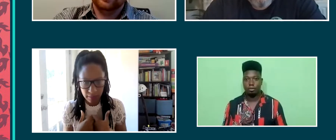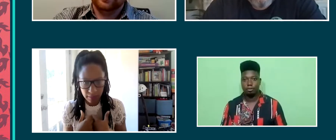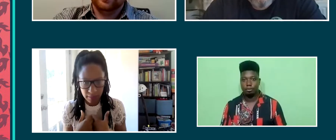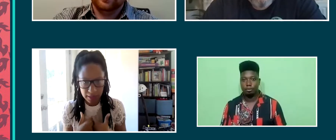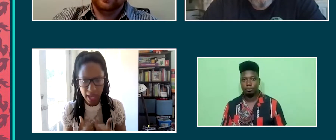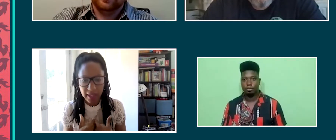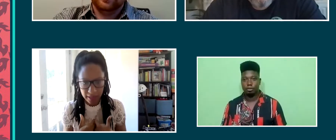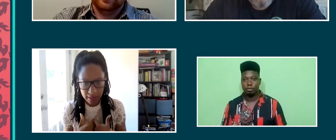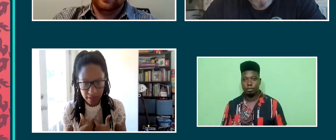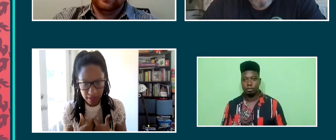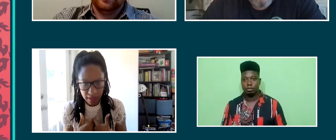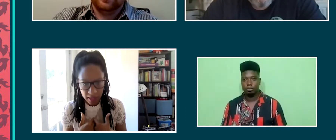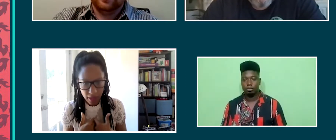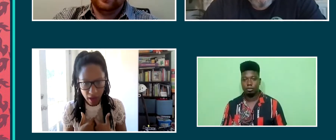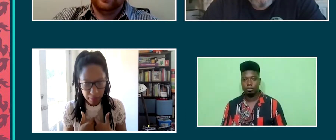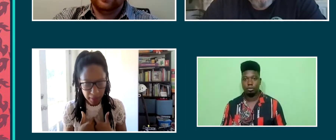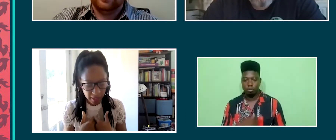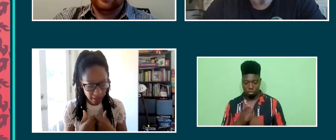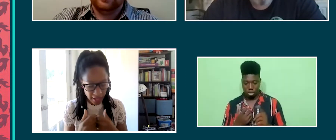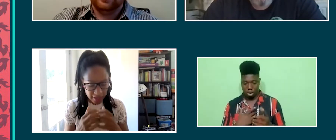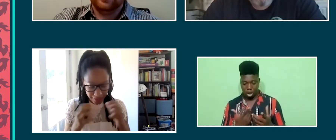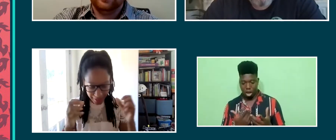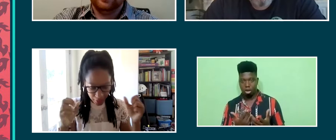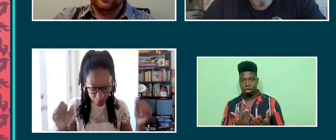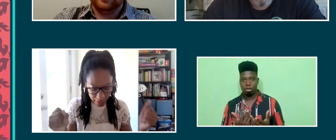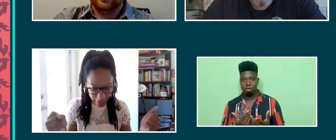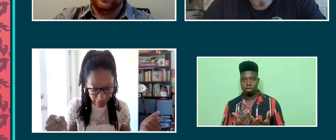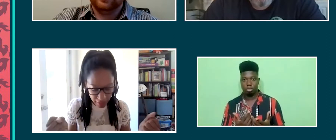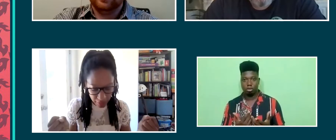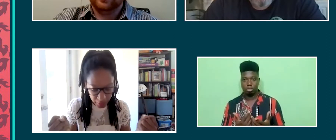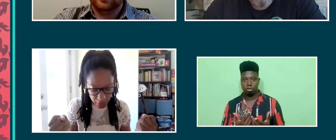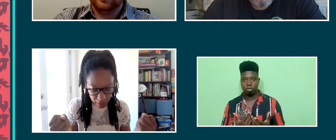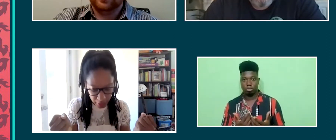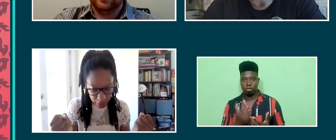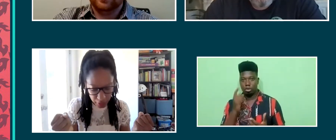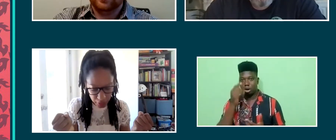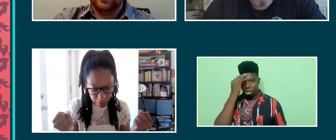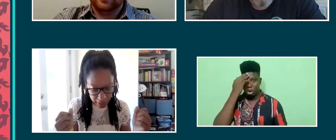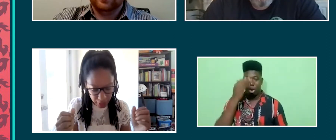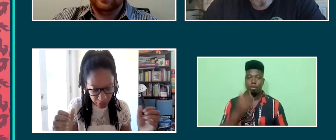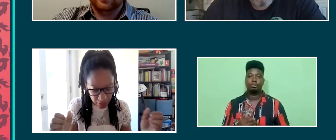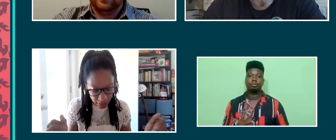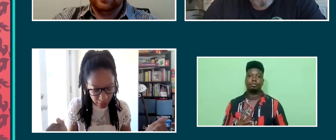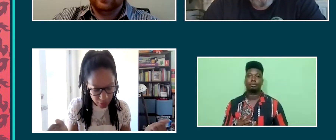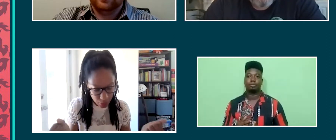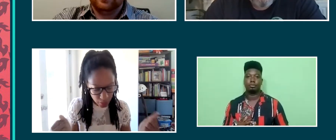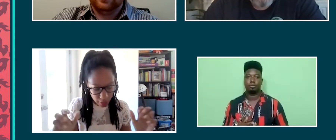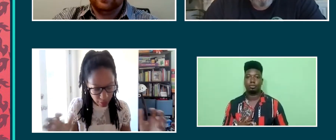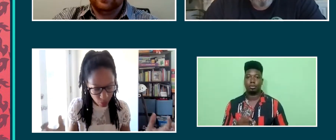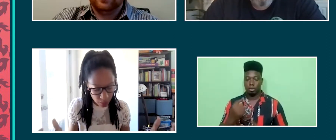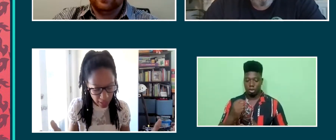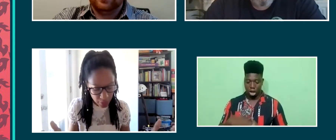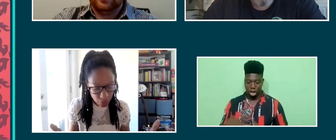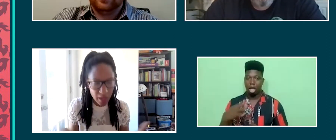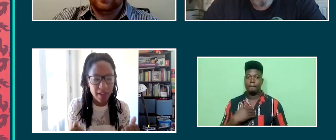been silent and not been as, I love, you talk about your children, my children use this